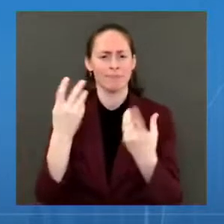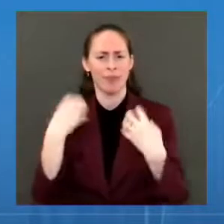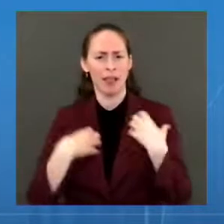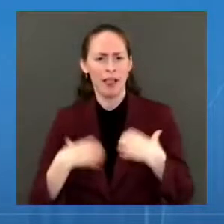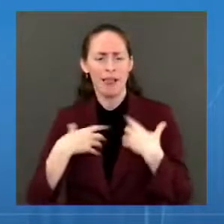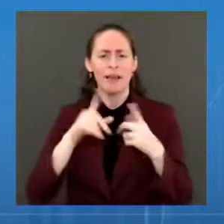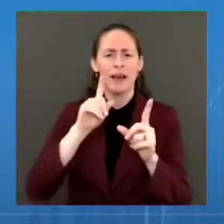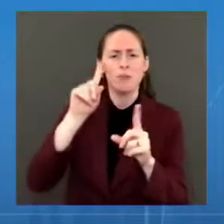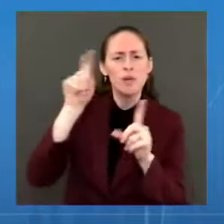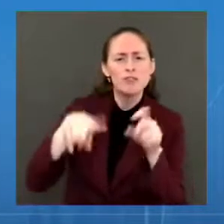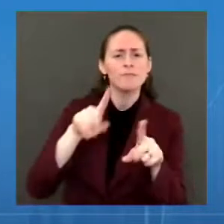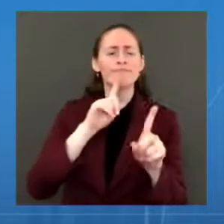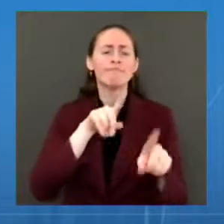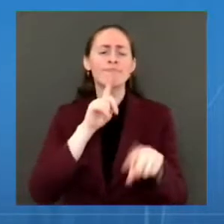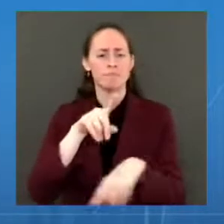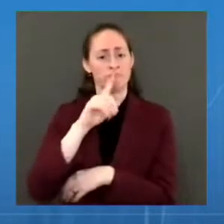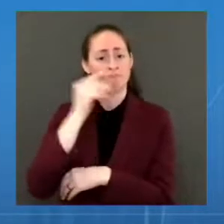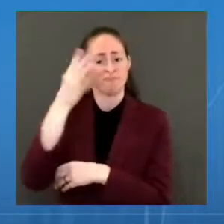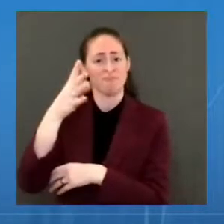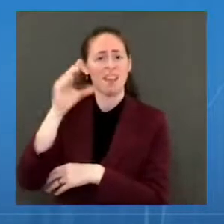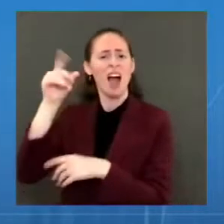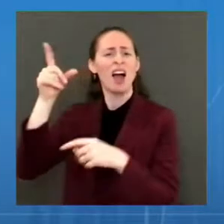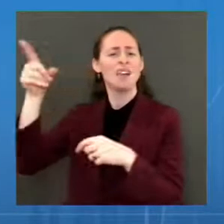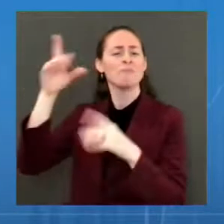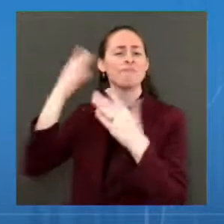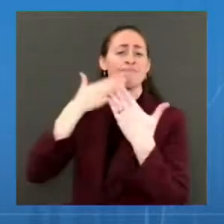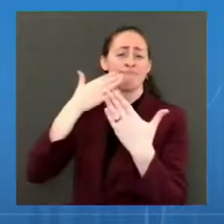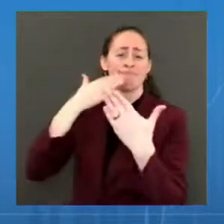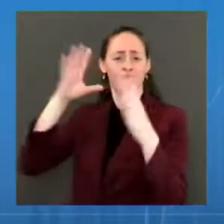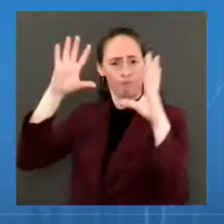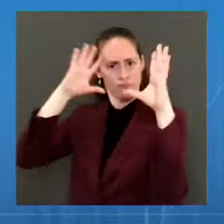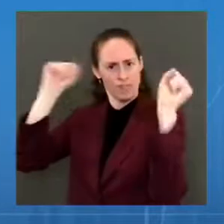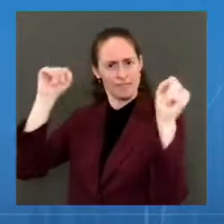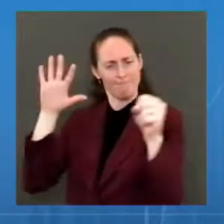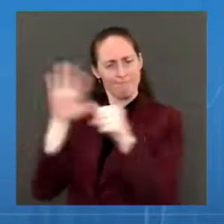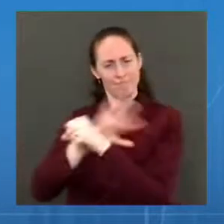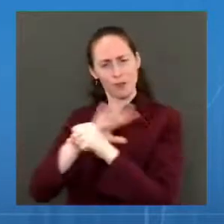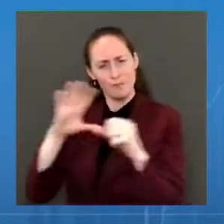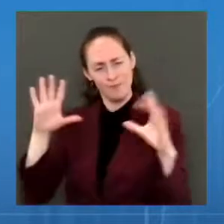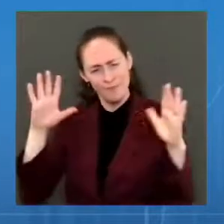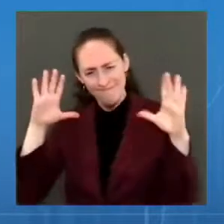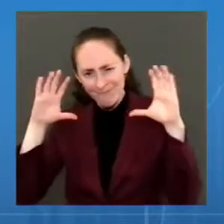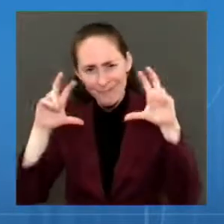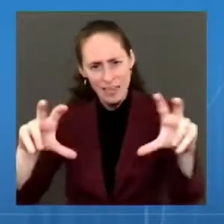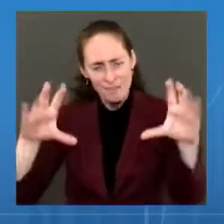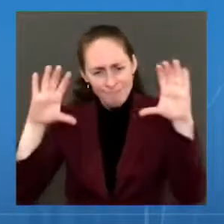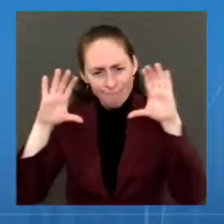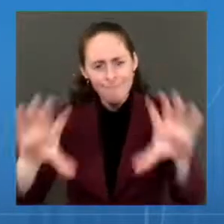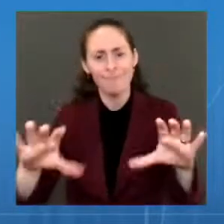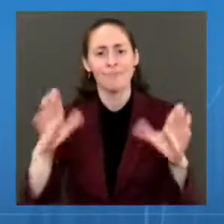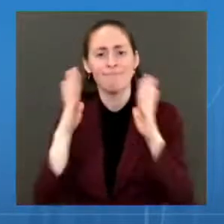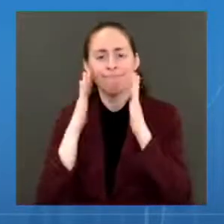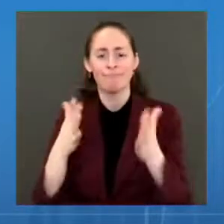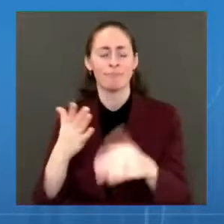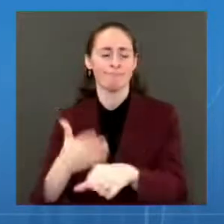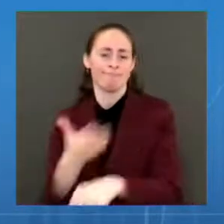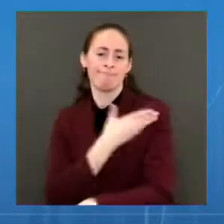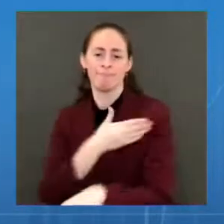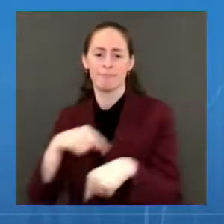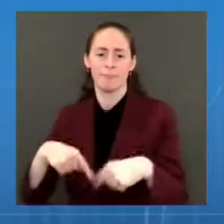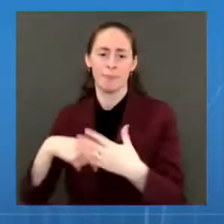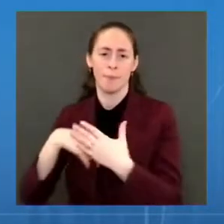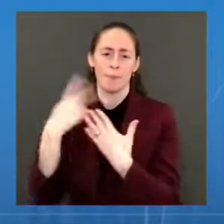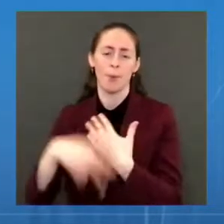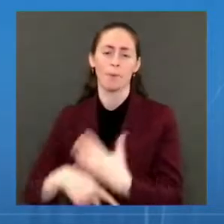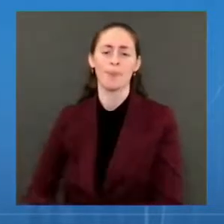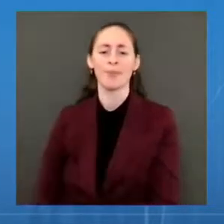shots in arms and protect people from the virus. Let me close by underscoring that continued progress requires